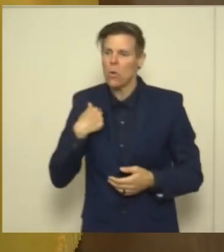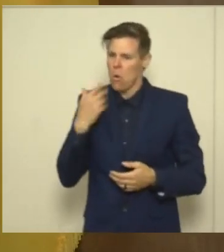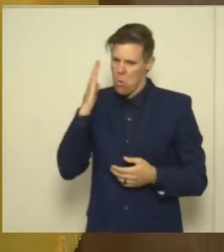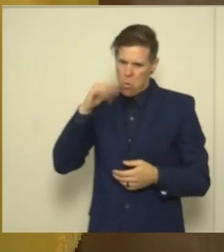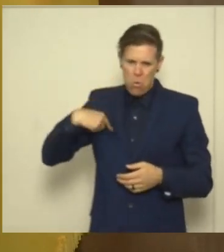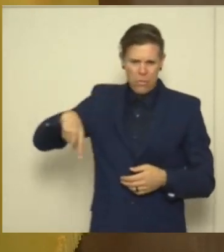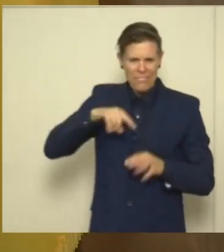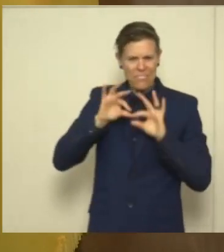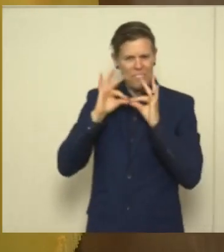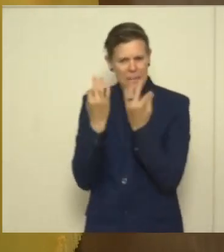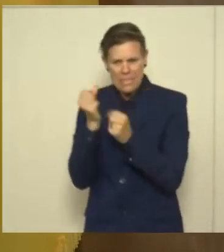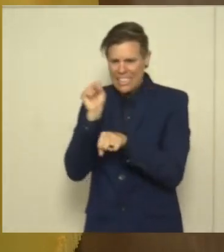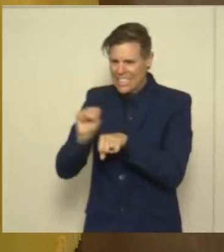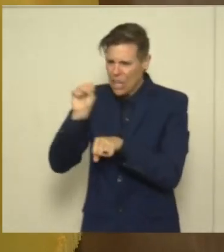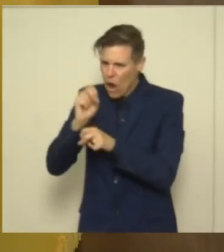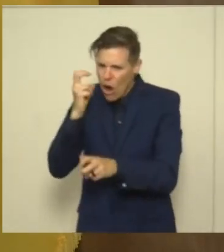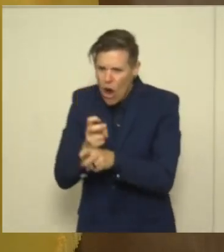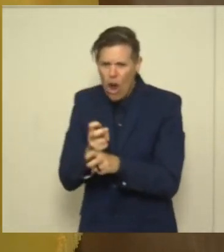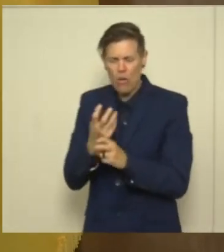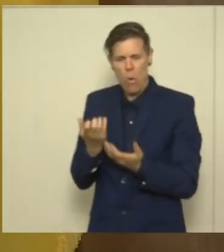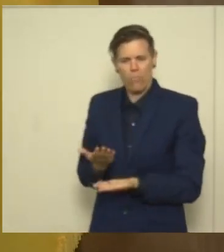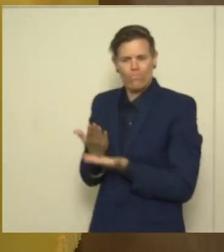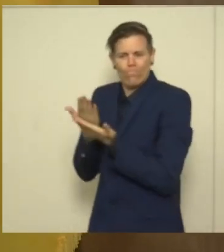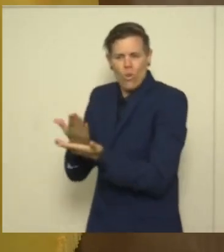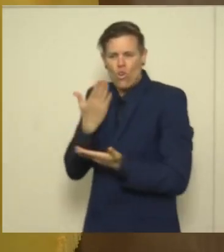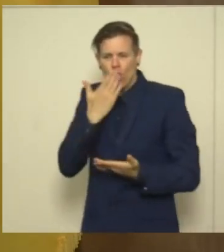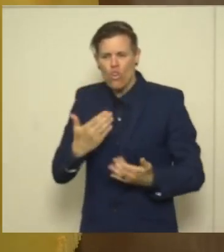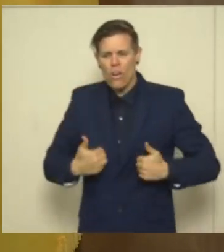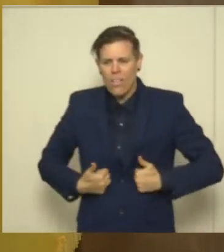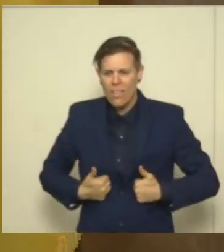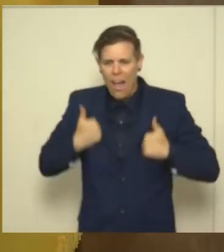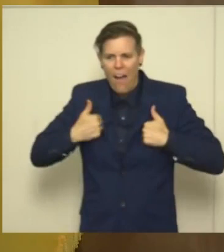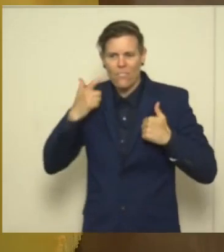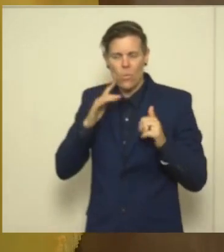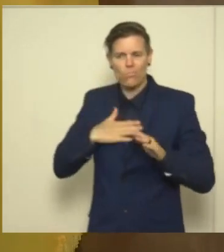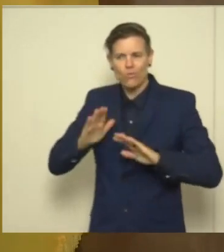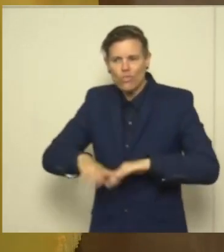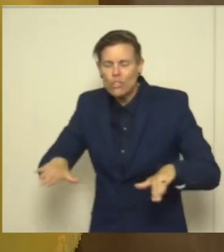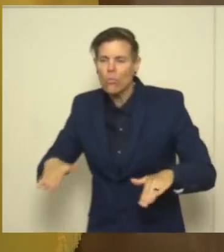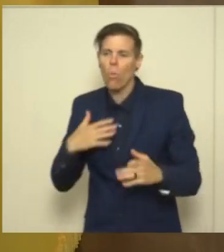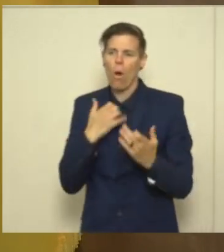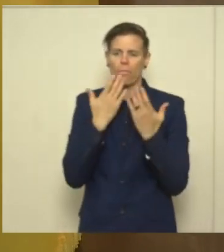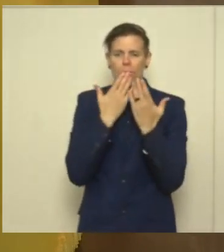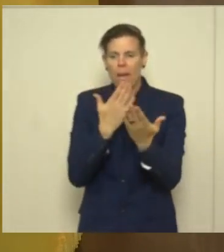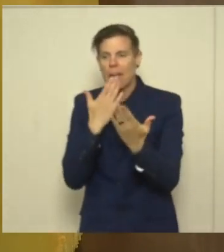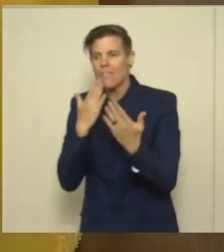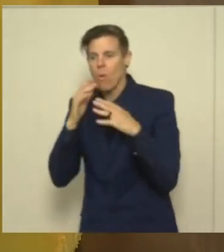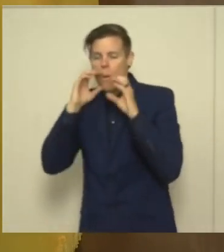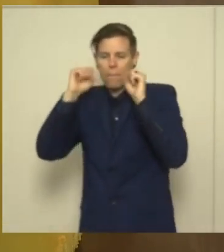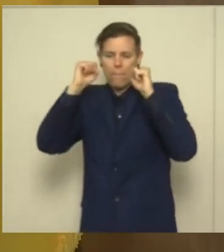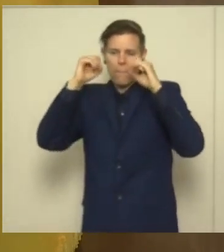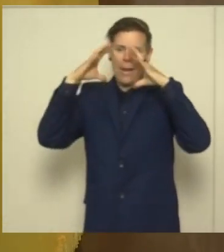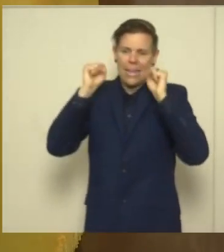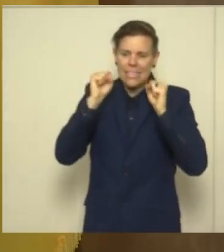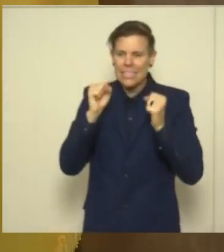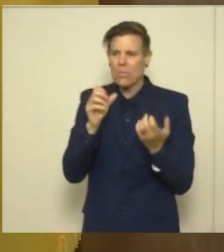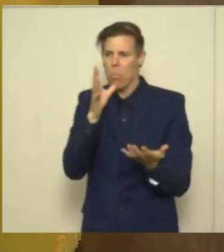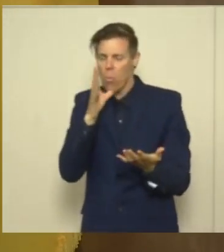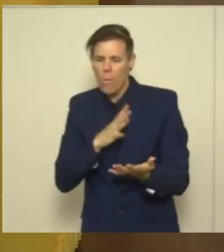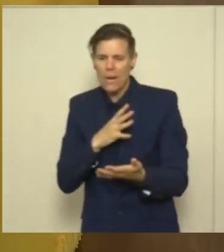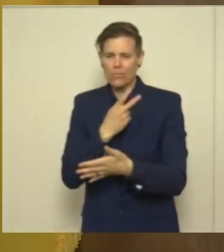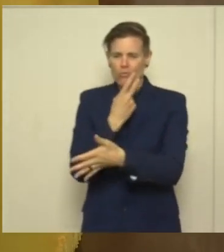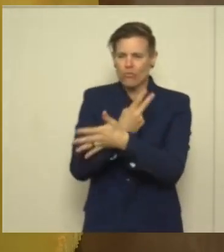better life. I'm so grateful for our hardworking government and for the amazing women at the graduate school that